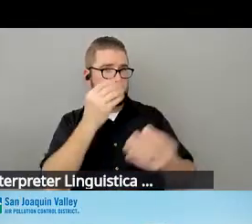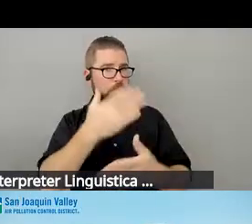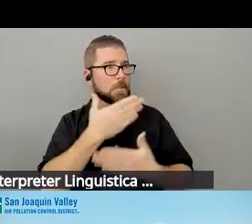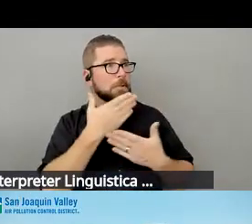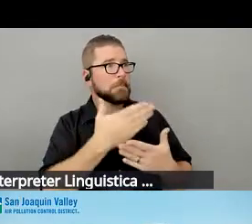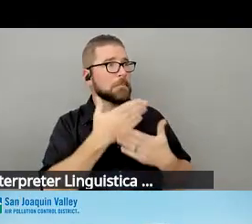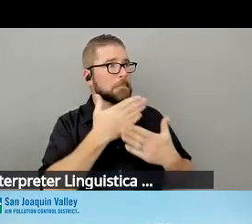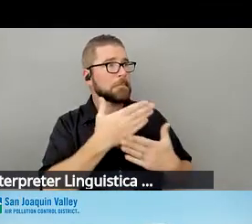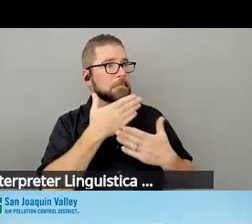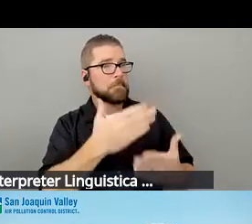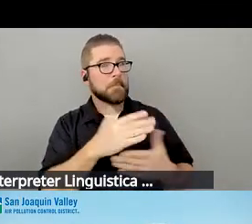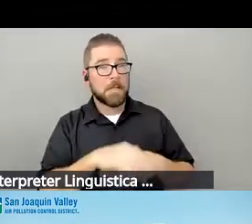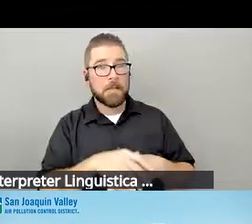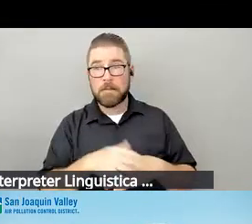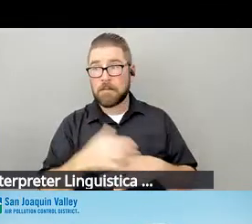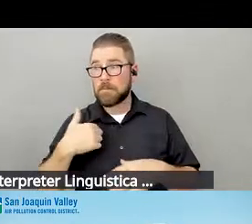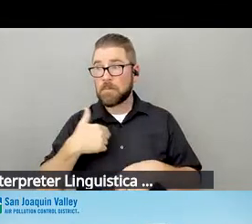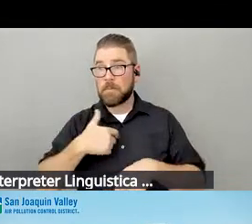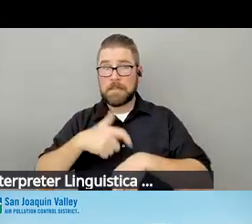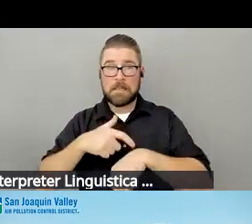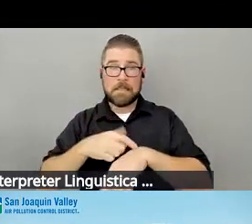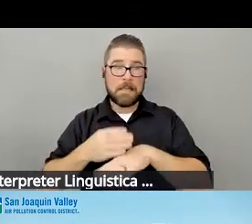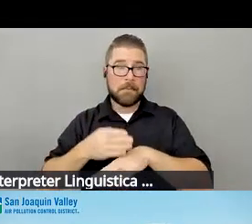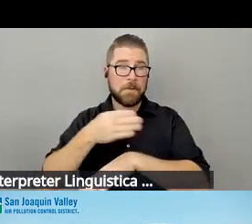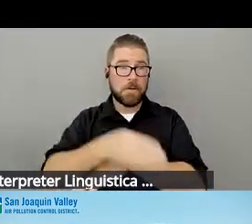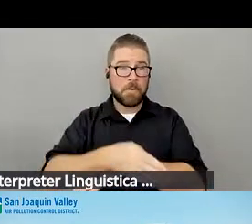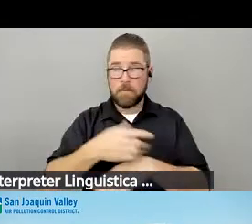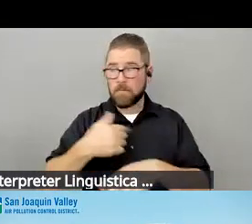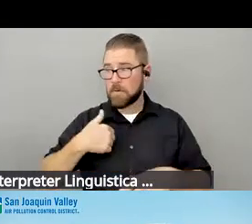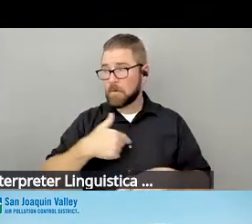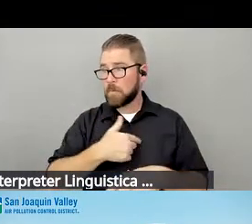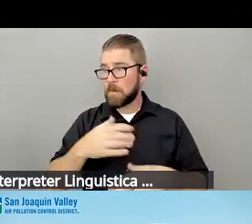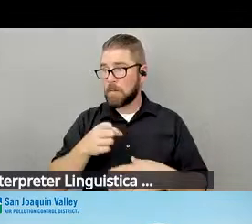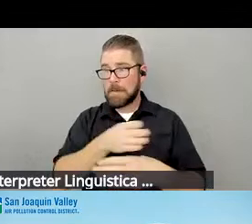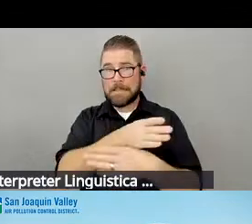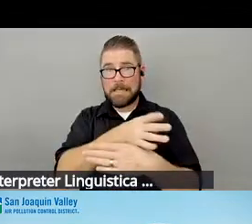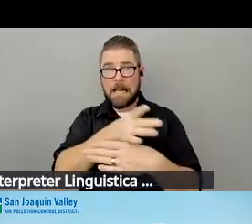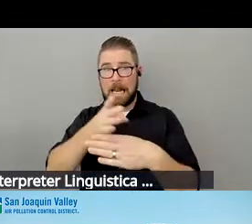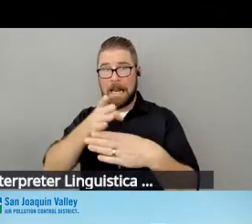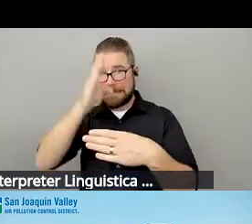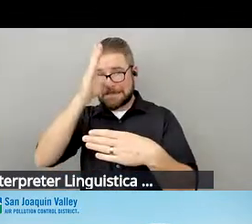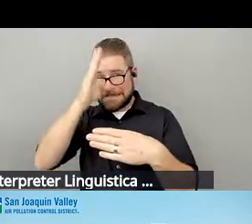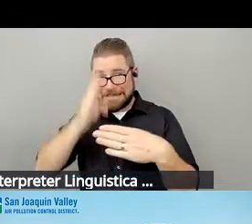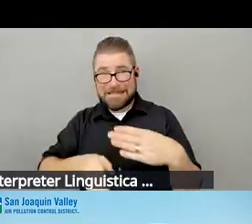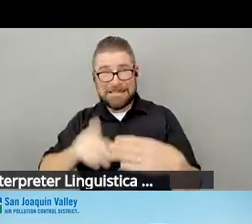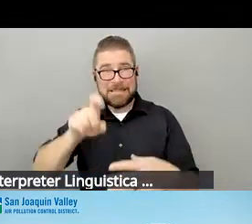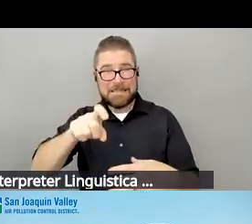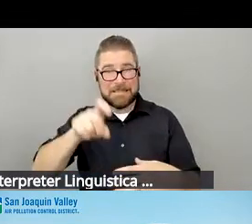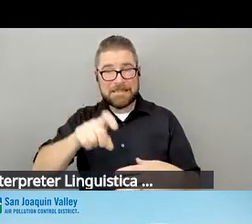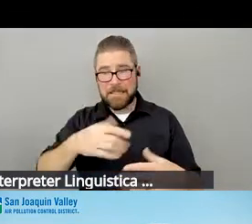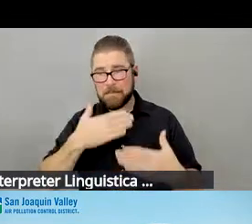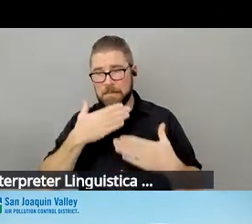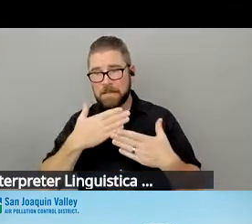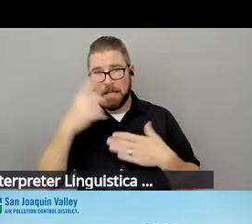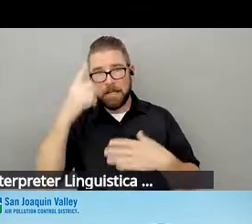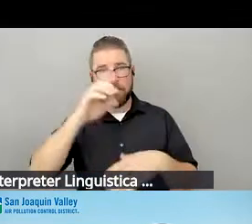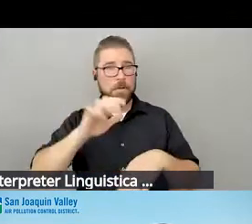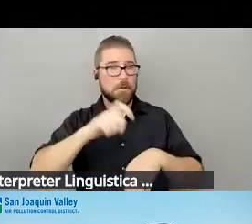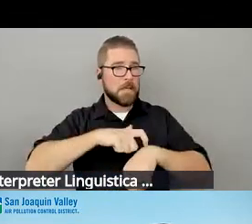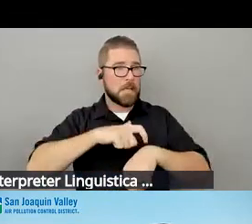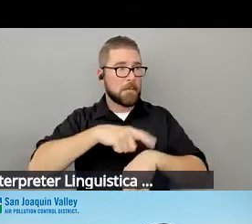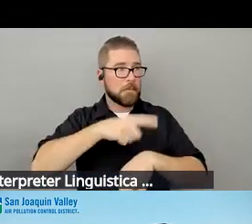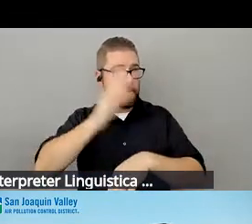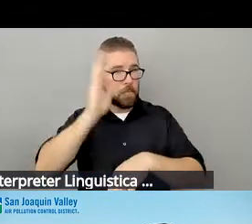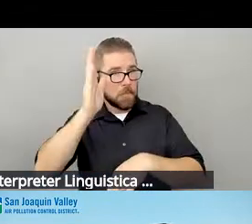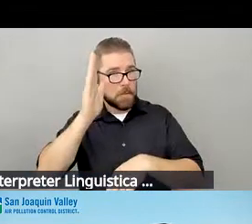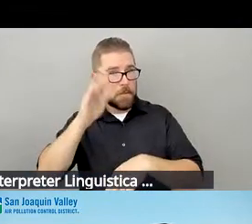are a little bit over and want to start wrapping up and be mindful of folks' times. But yeah, I wanted to thank you so much for presenting, Kirsten, and remind